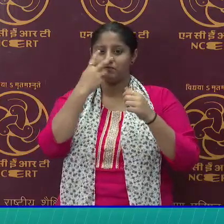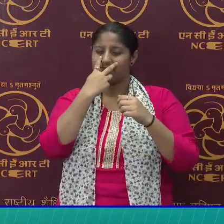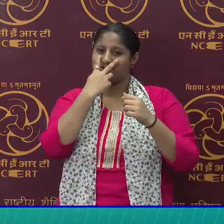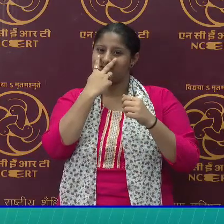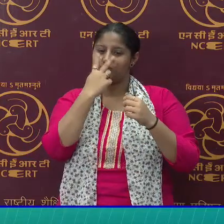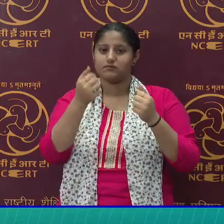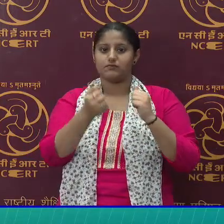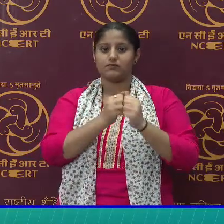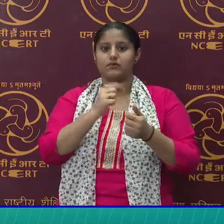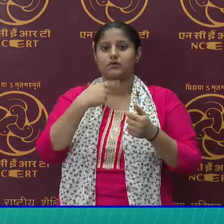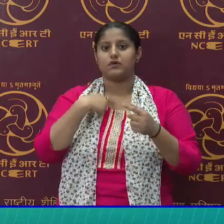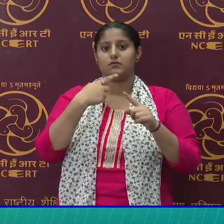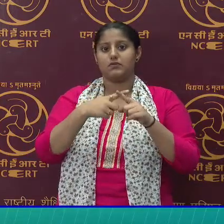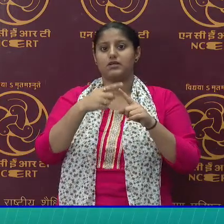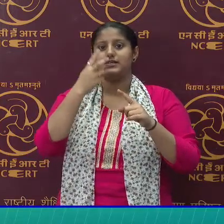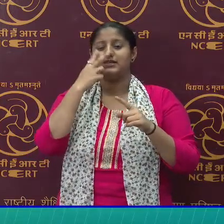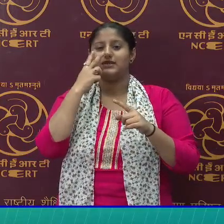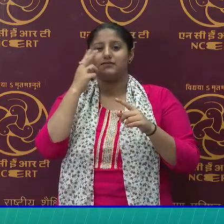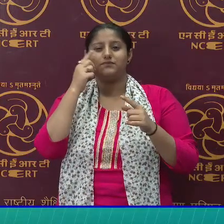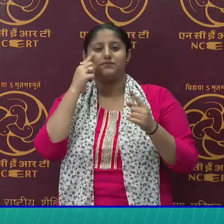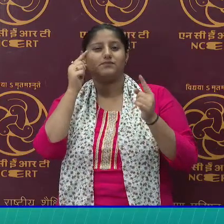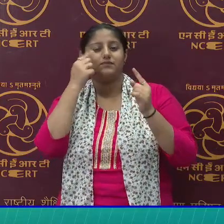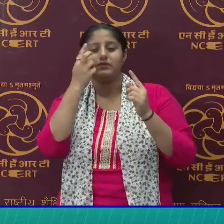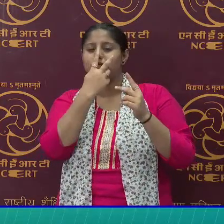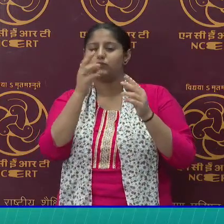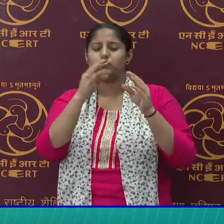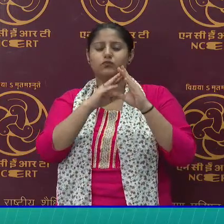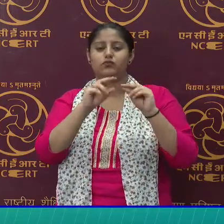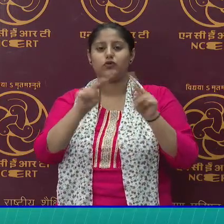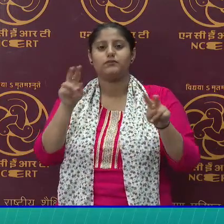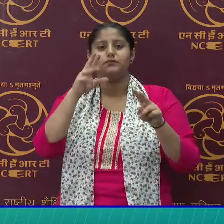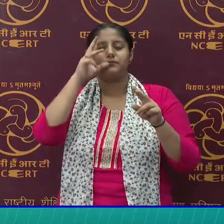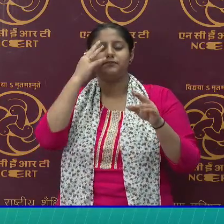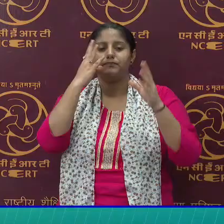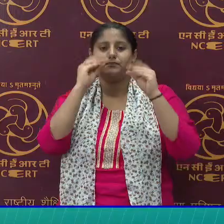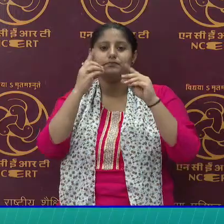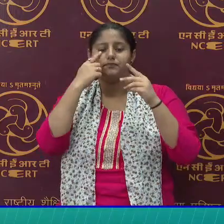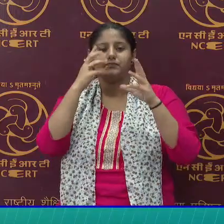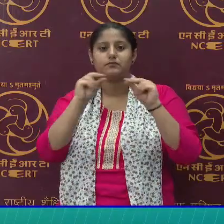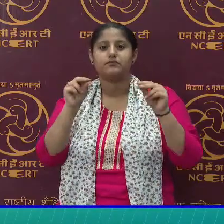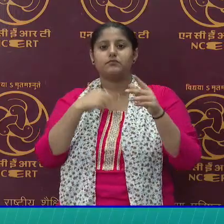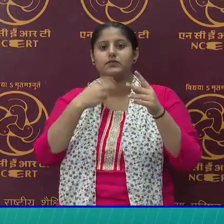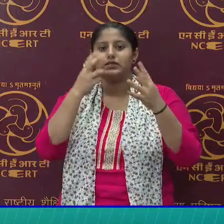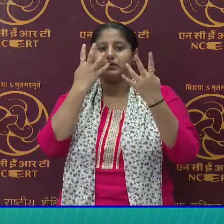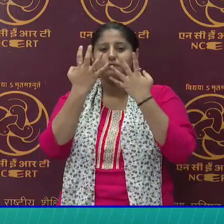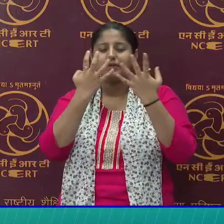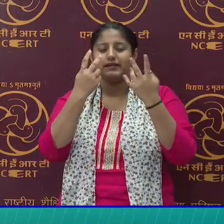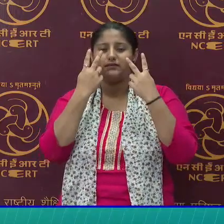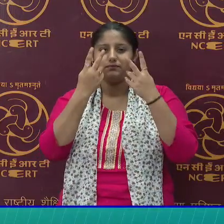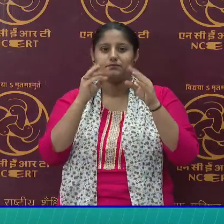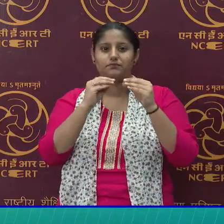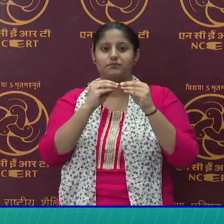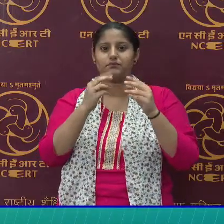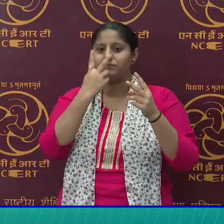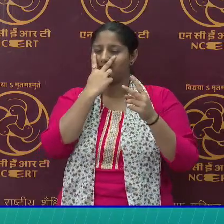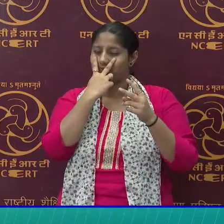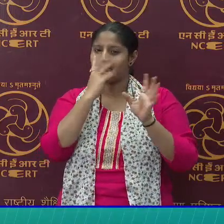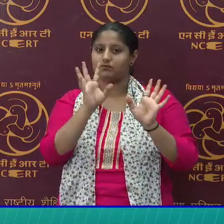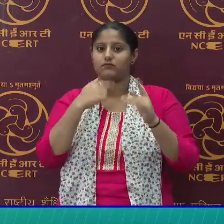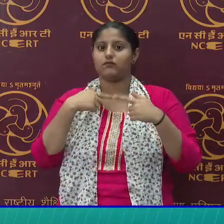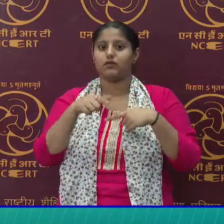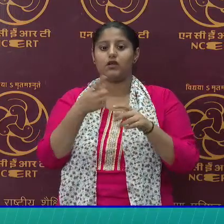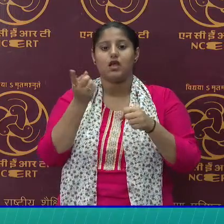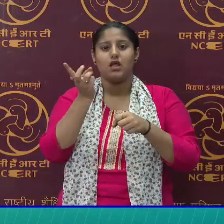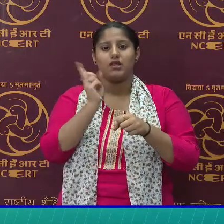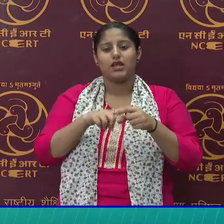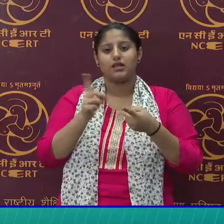infection spread to the other eye. He became totally blind. So he knew what it was to see, and then gradually became blind. So that